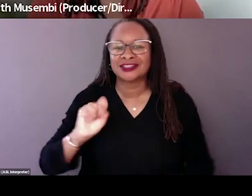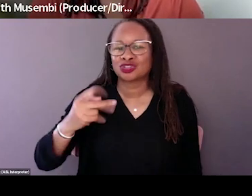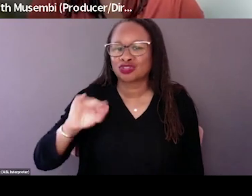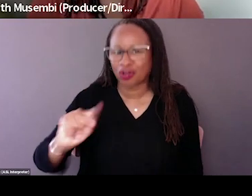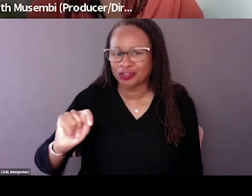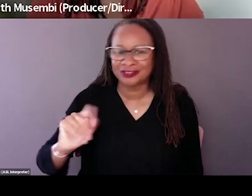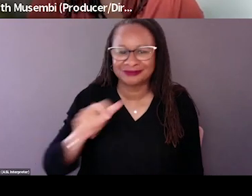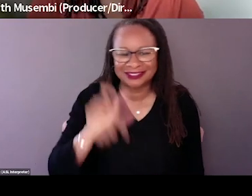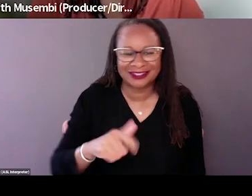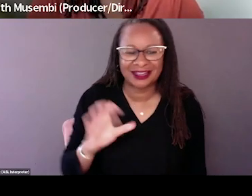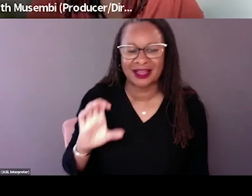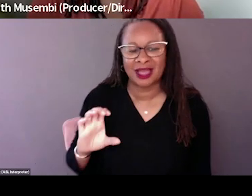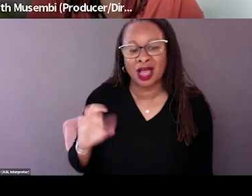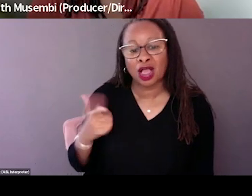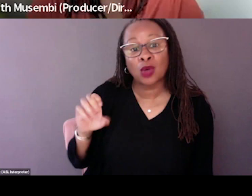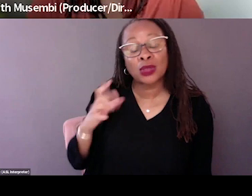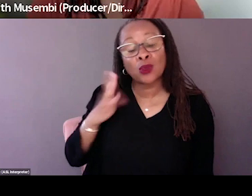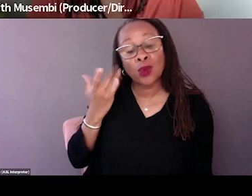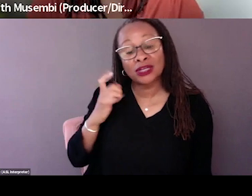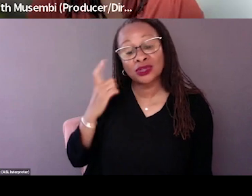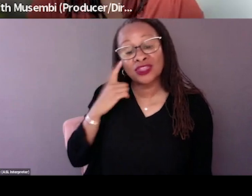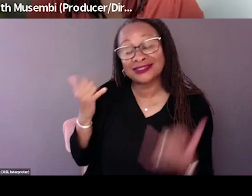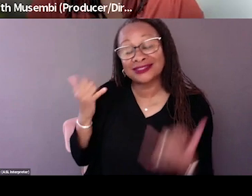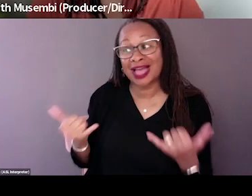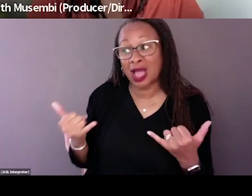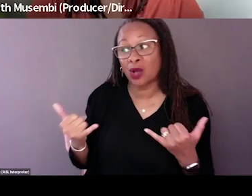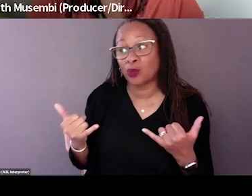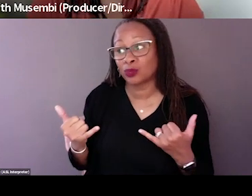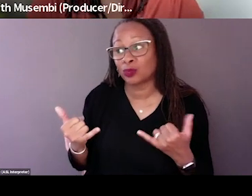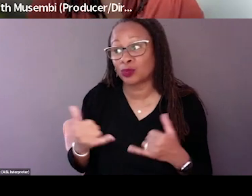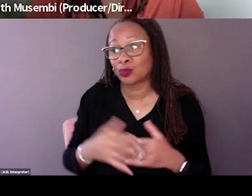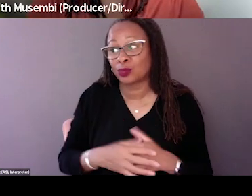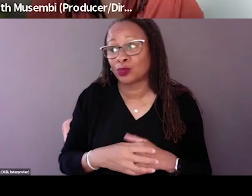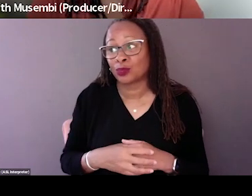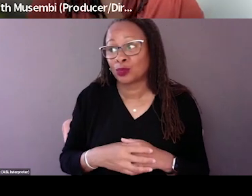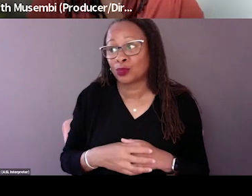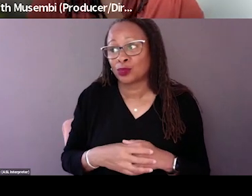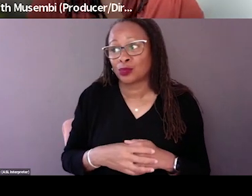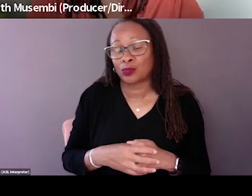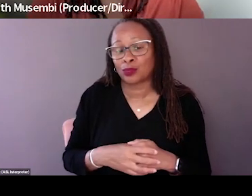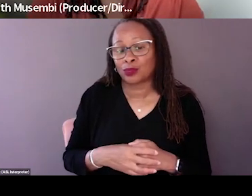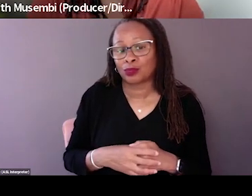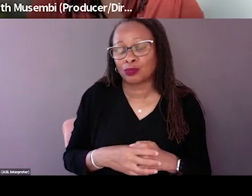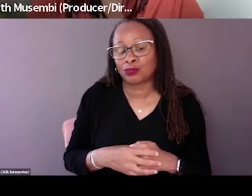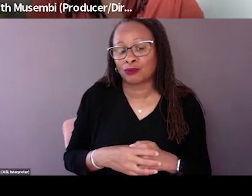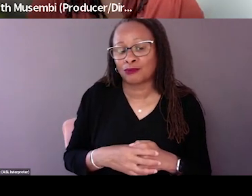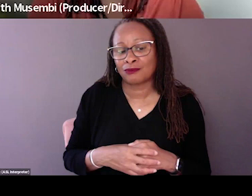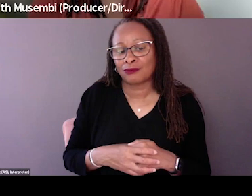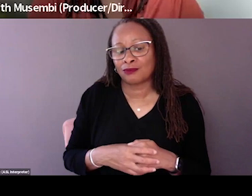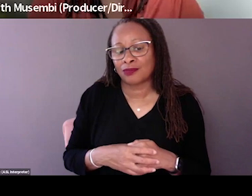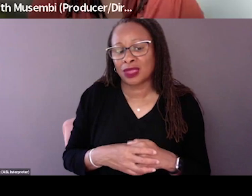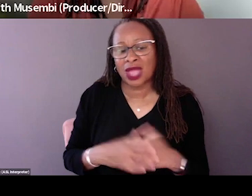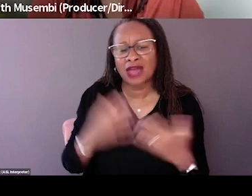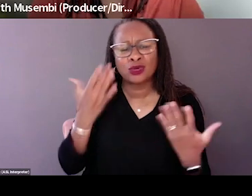Chloe, why do you think now is I don't know if the right time is the best way to phrase the question,